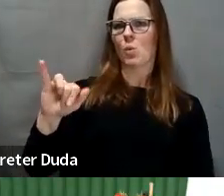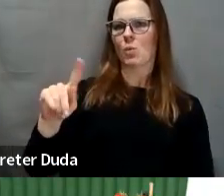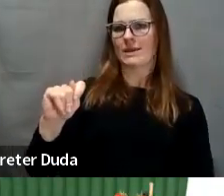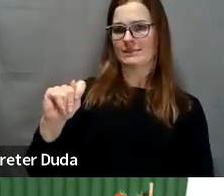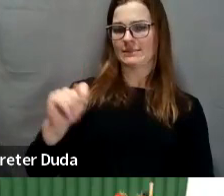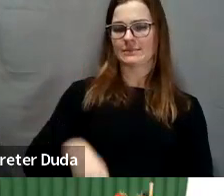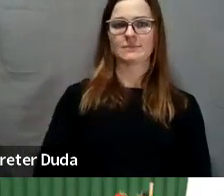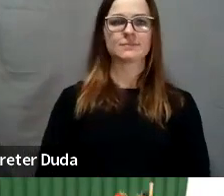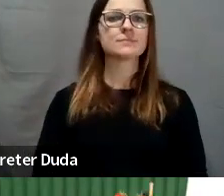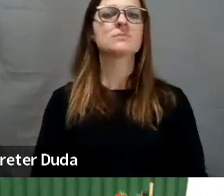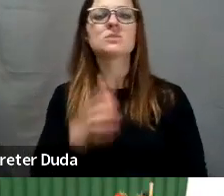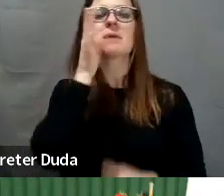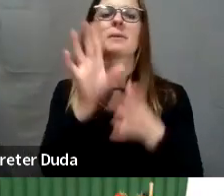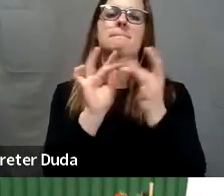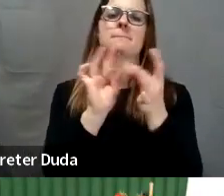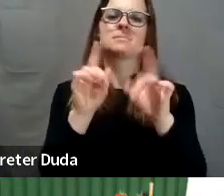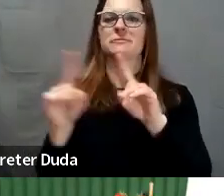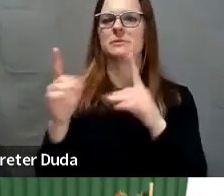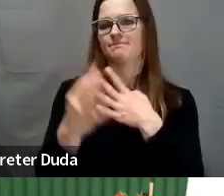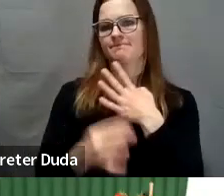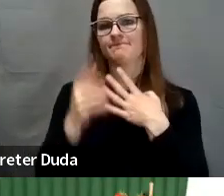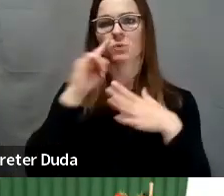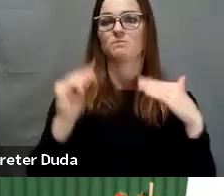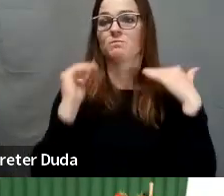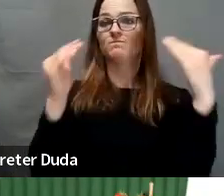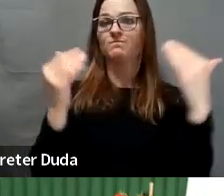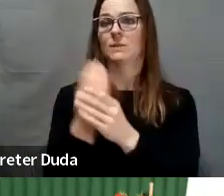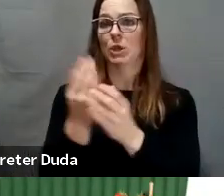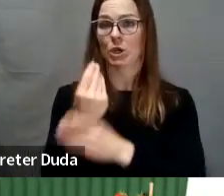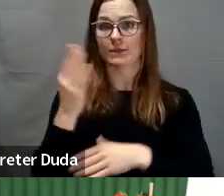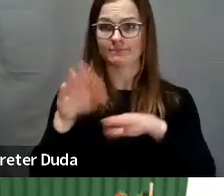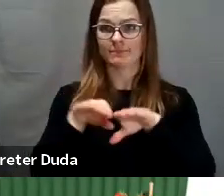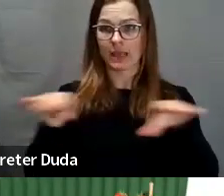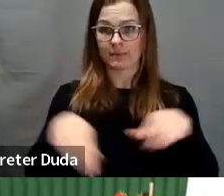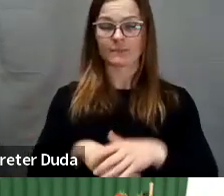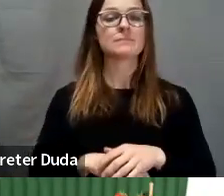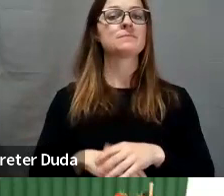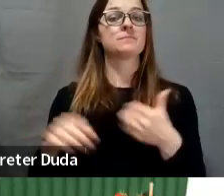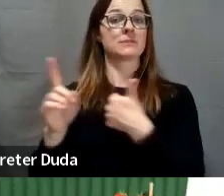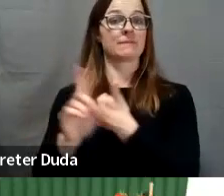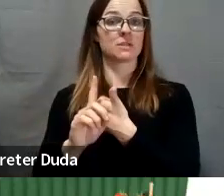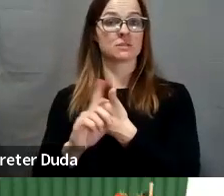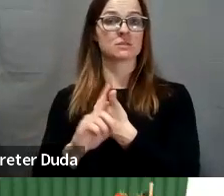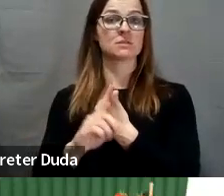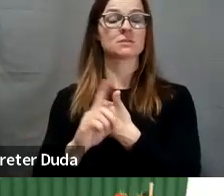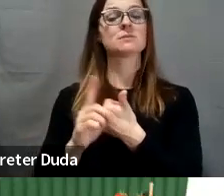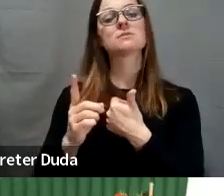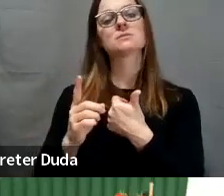for raised garden beds. The first one is a garden